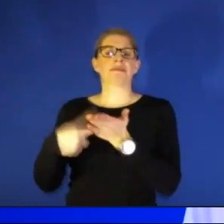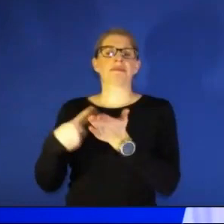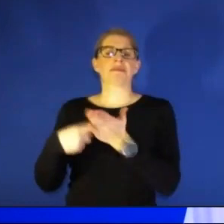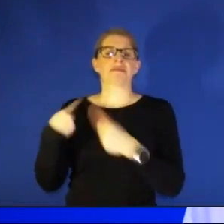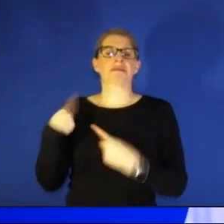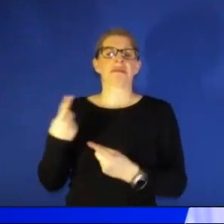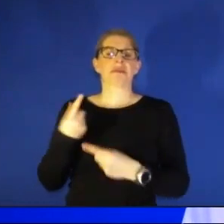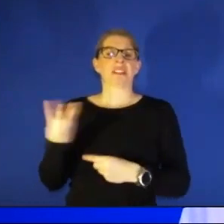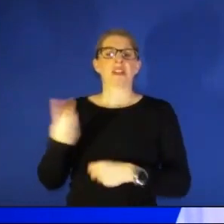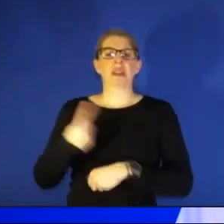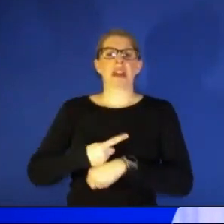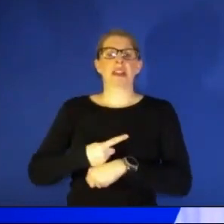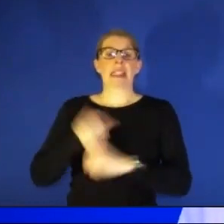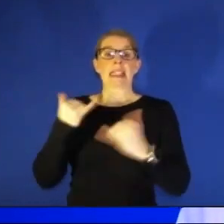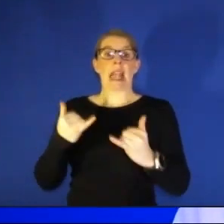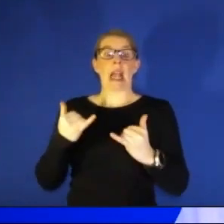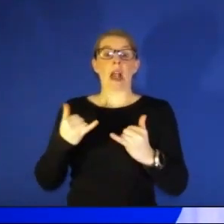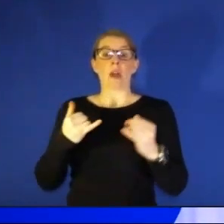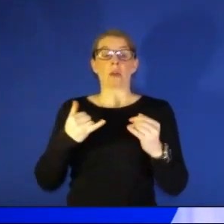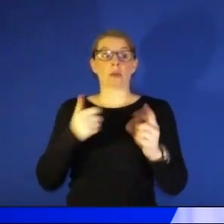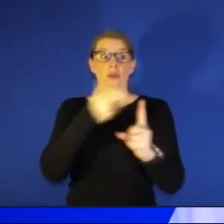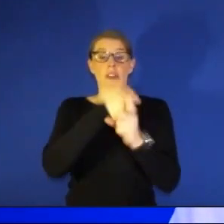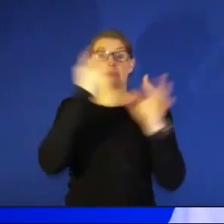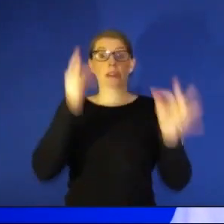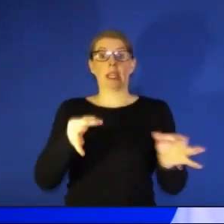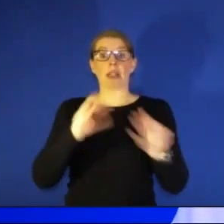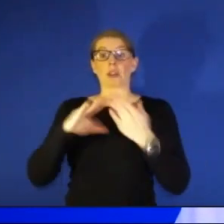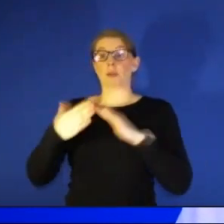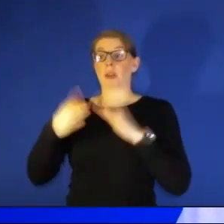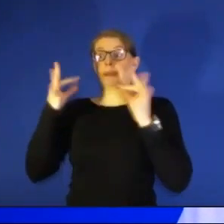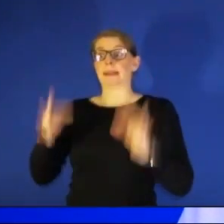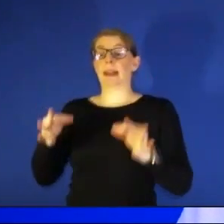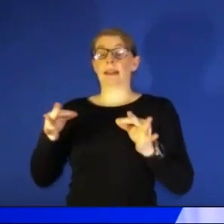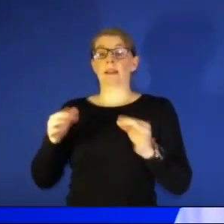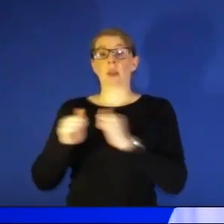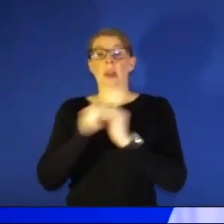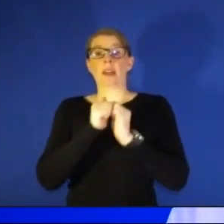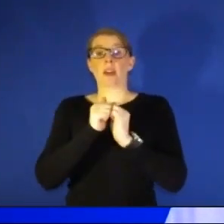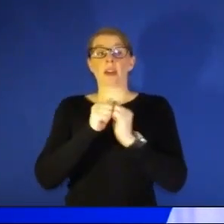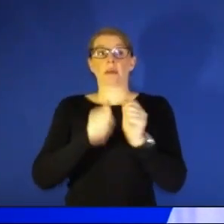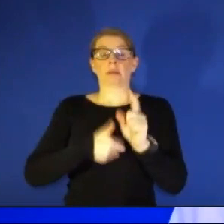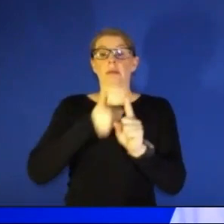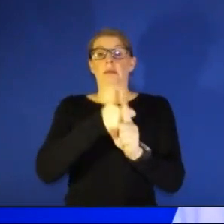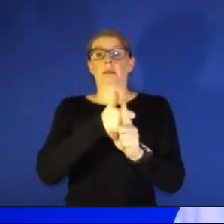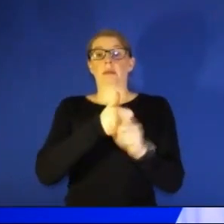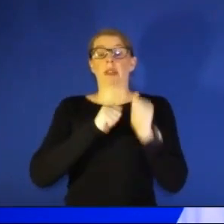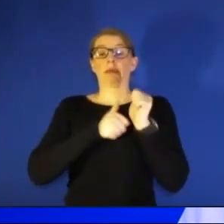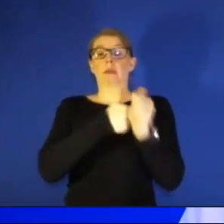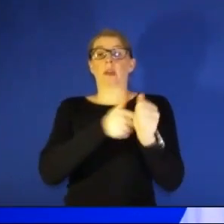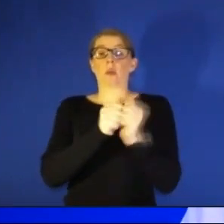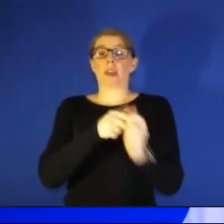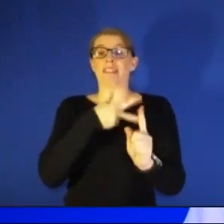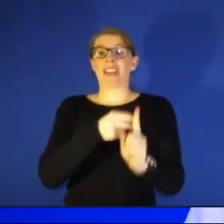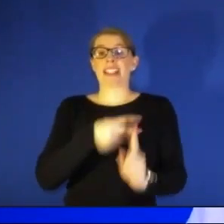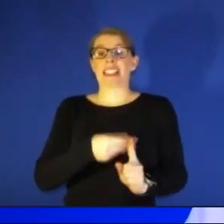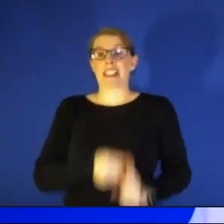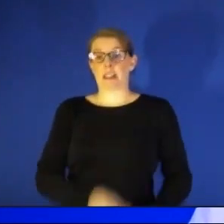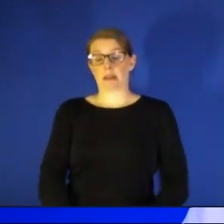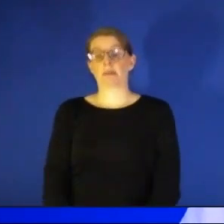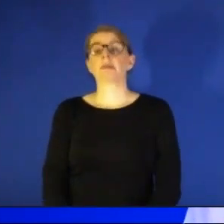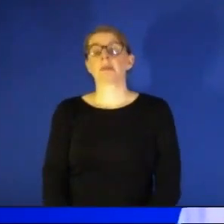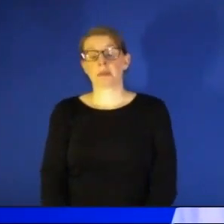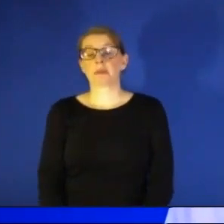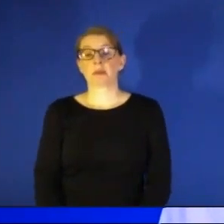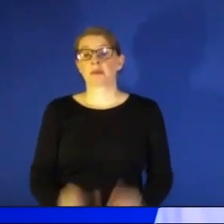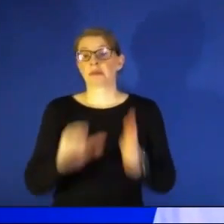to jump on that individually and as a community. If you aren't vaccinated or up to date with your vaccines, continue to do that. emphasize